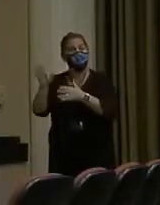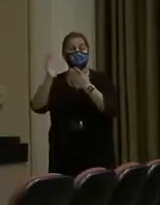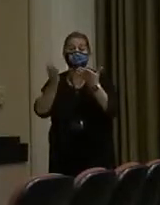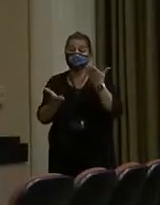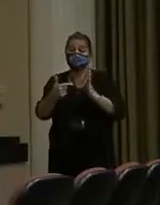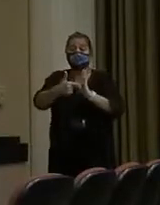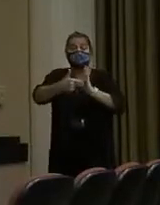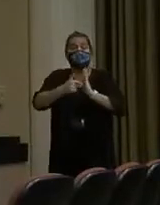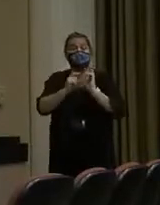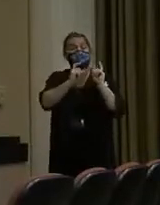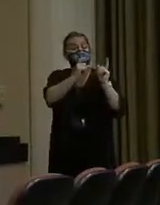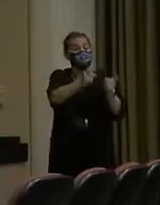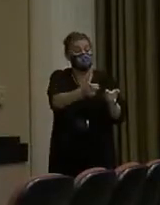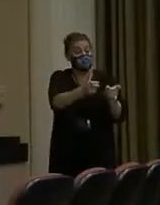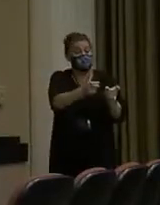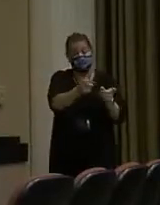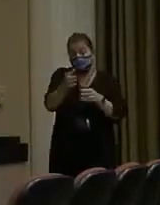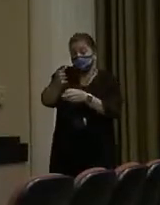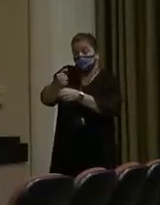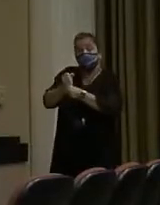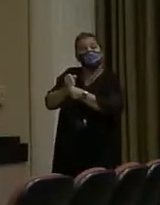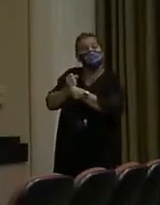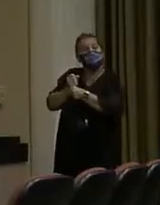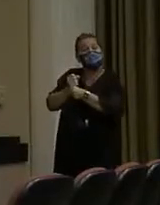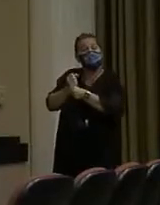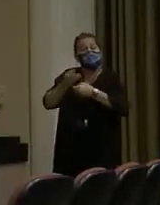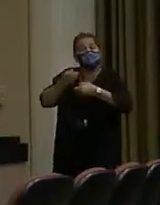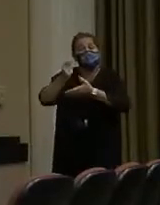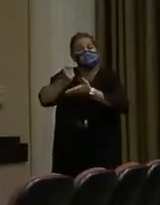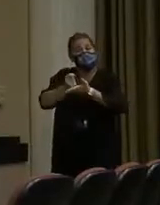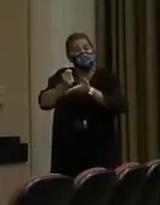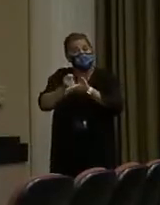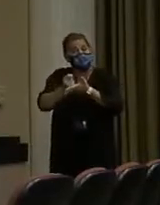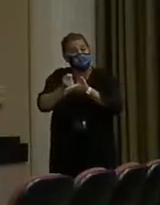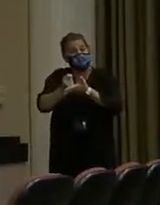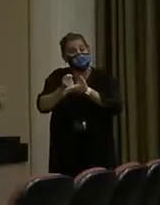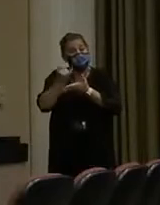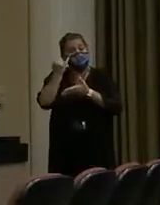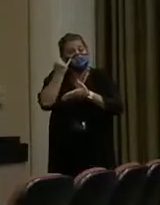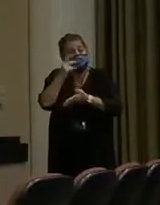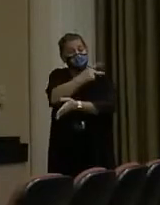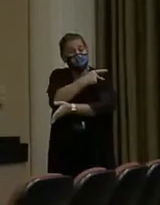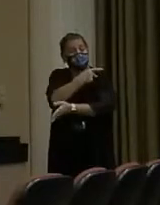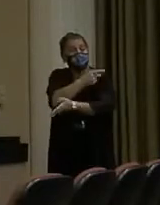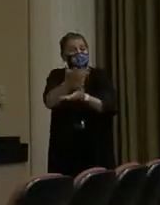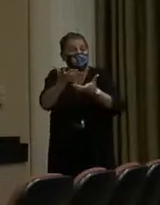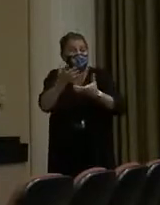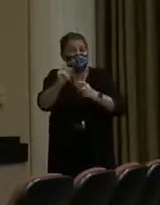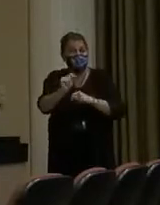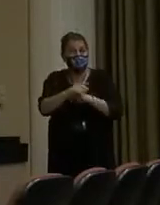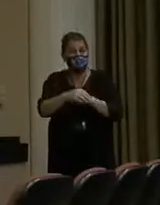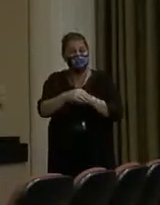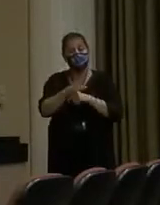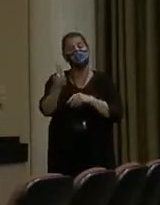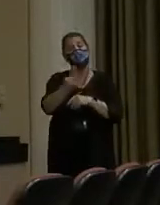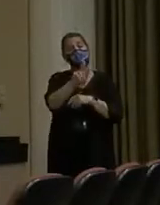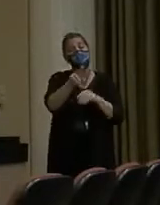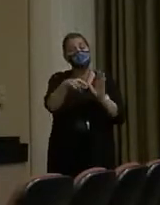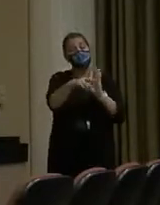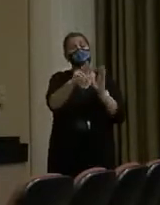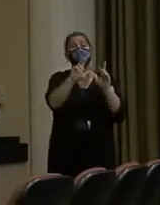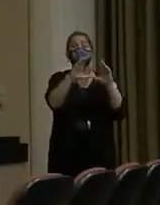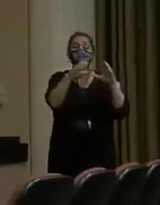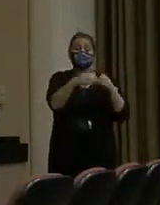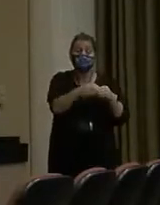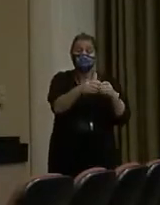giving or withholding treatment over the objections of patients. We use the clinical review team to